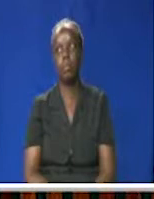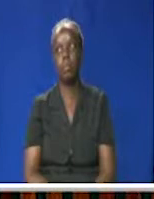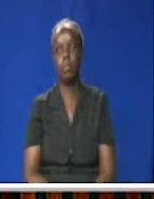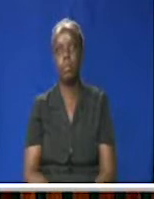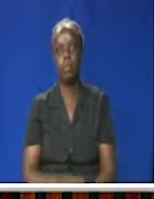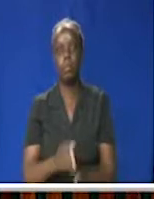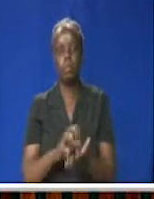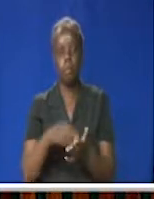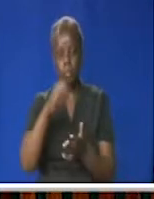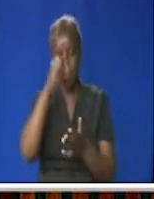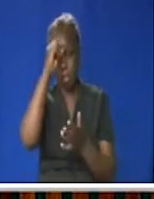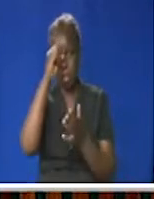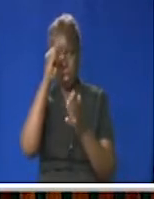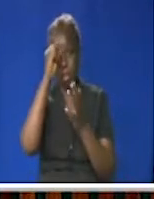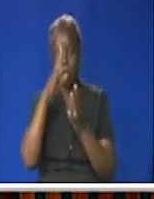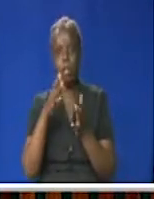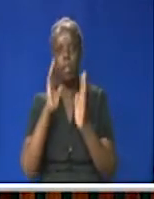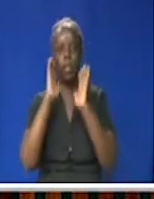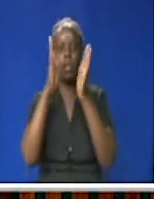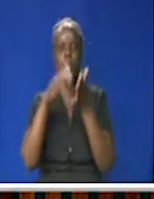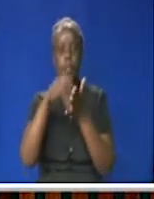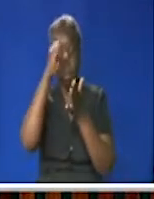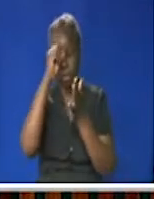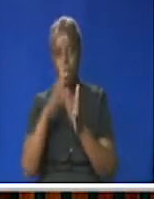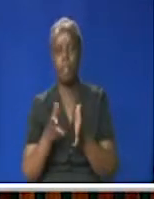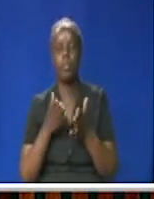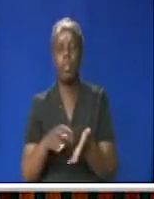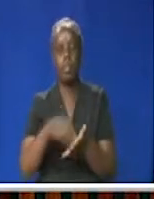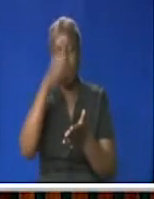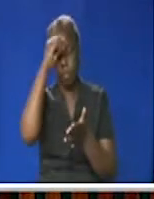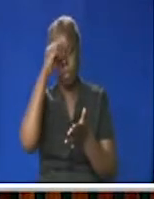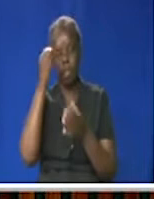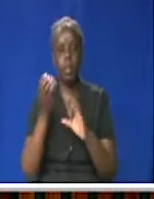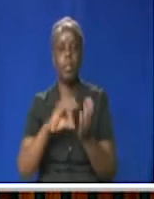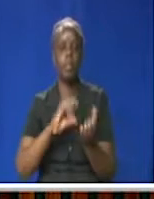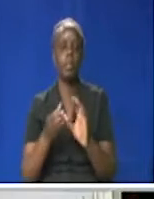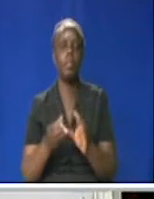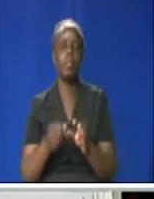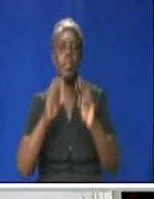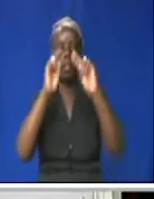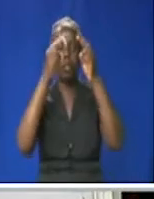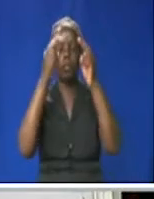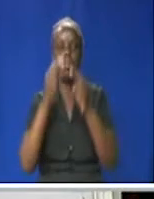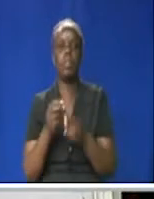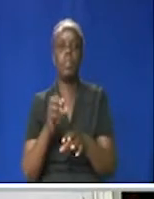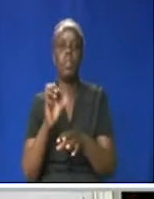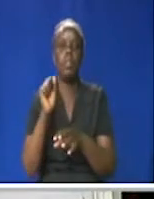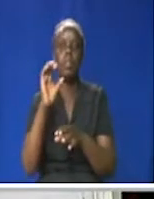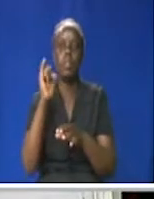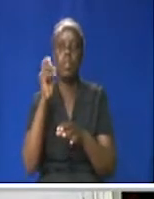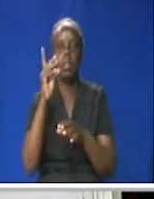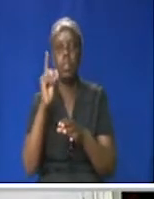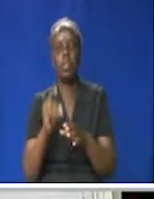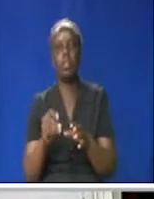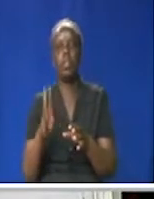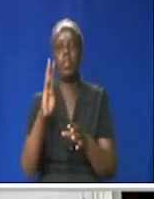How are you, learner? Today we are going to learn chemistry, and our topic for today is acid, bases,